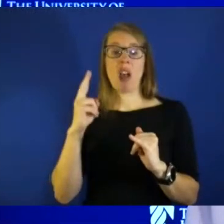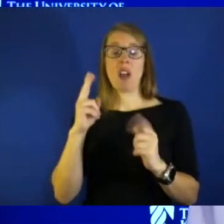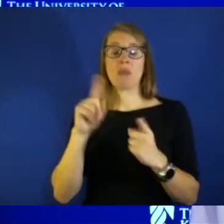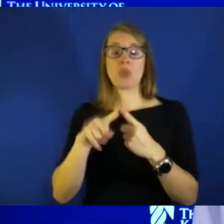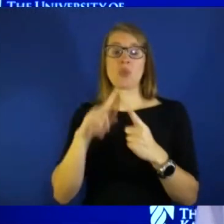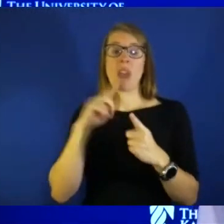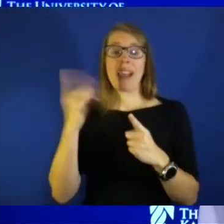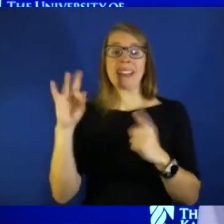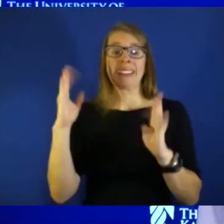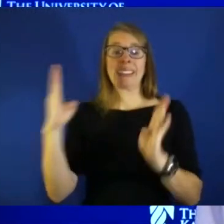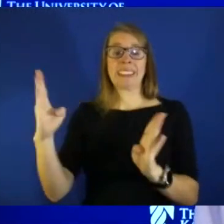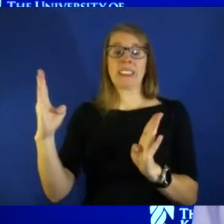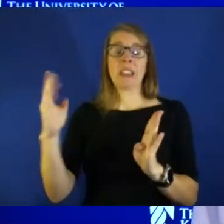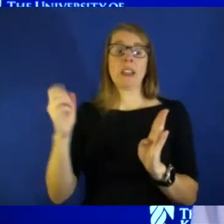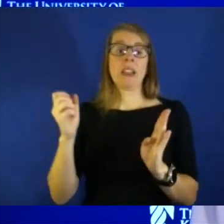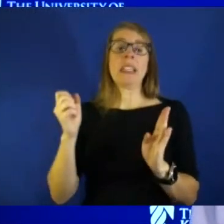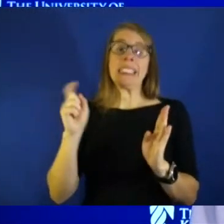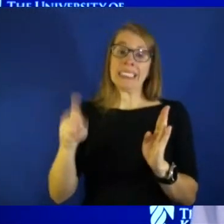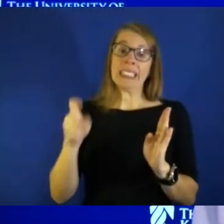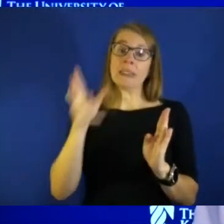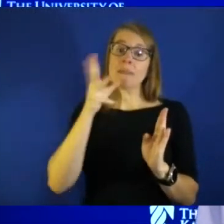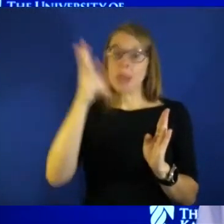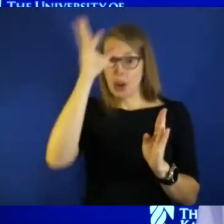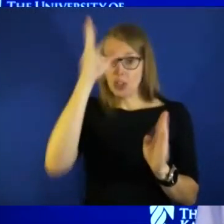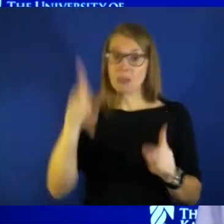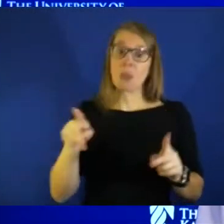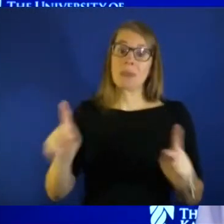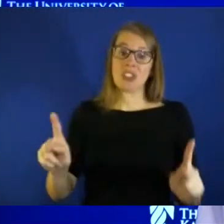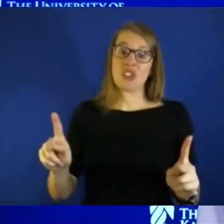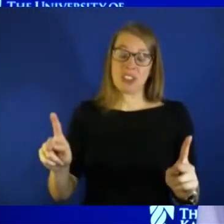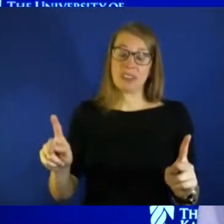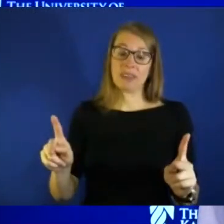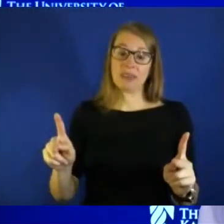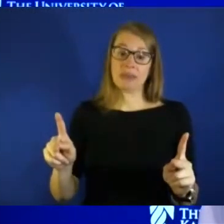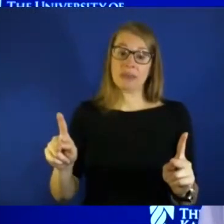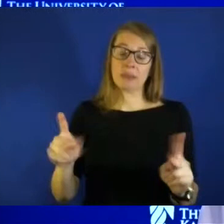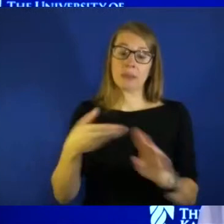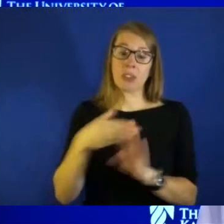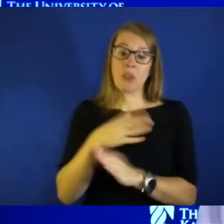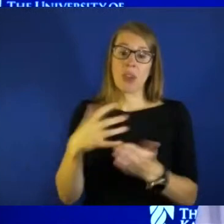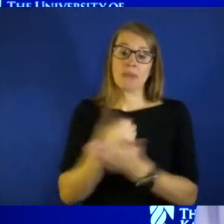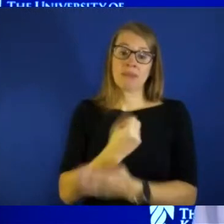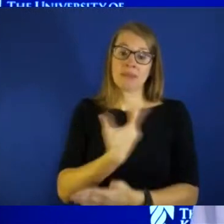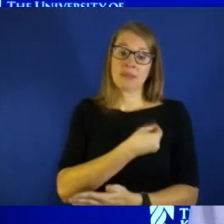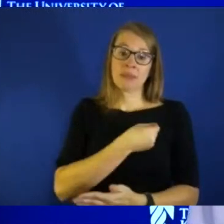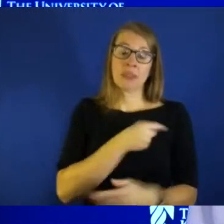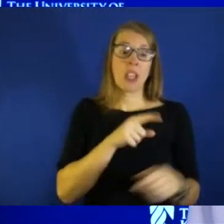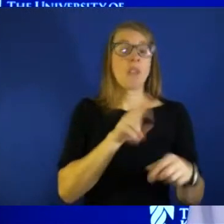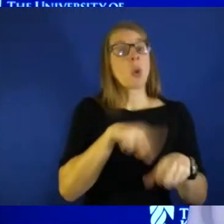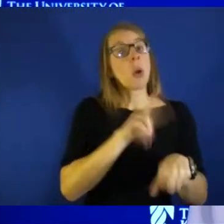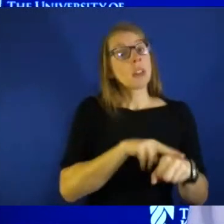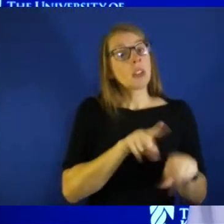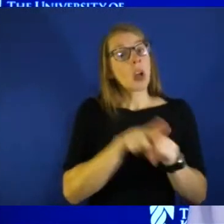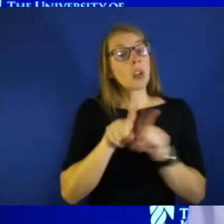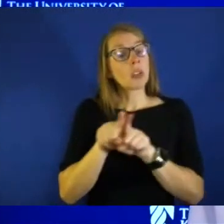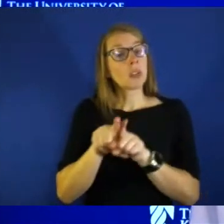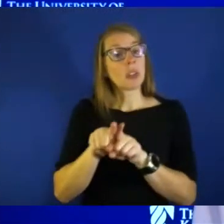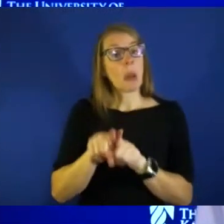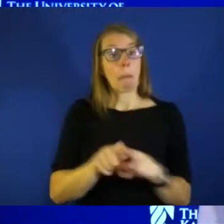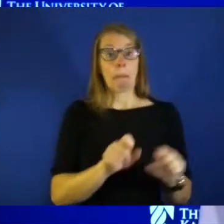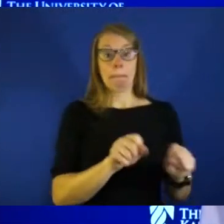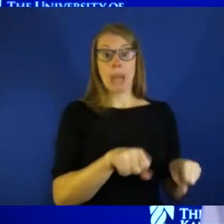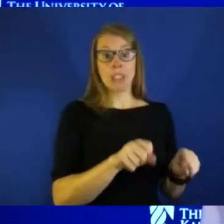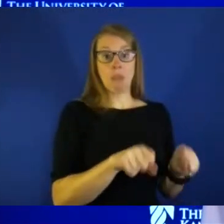places, parents' permission to get it, so that will affect it as well. And then, of course, once you get to the possibly